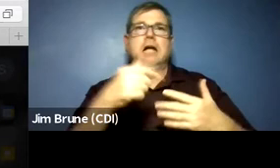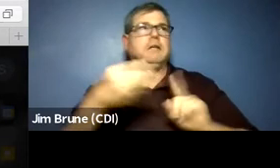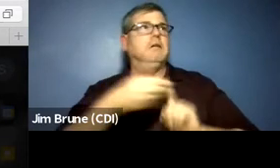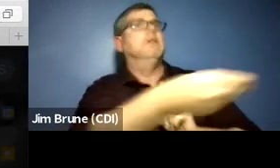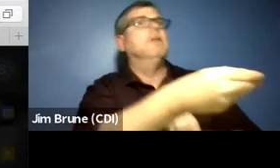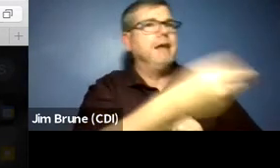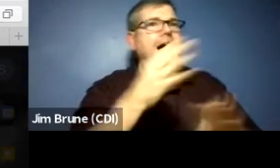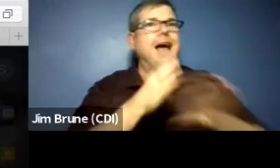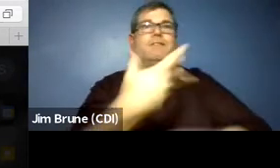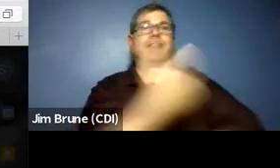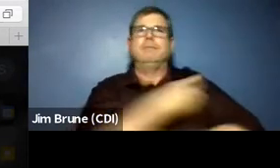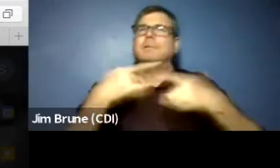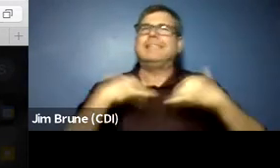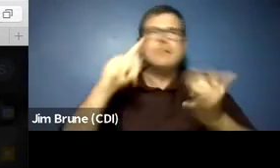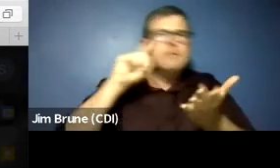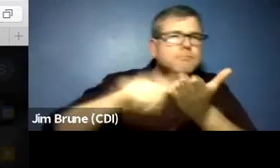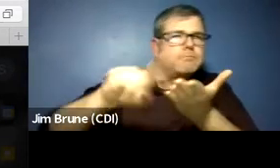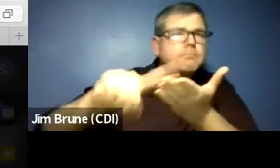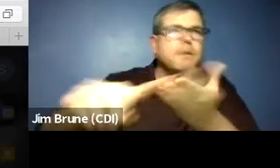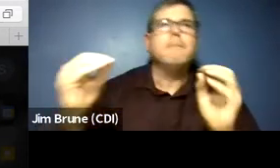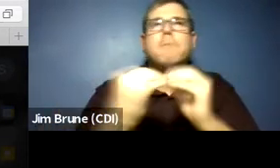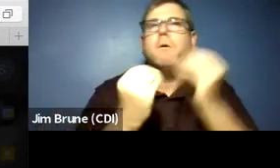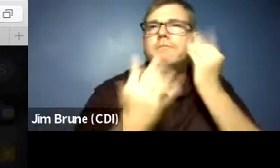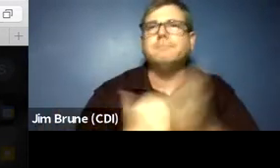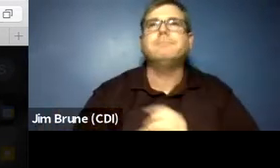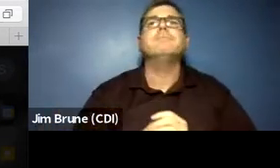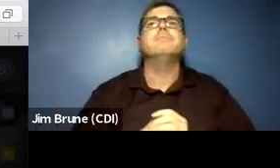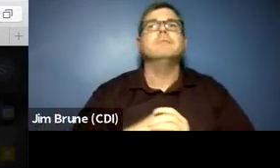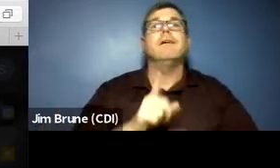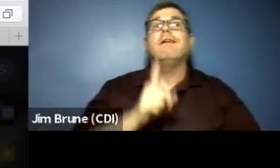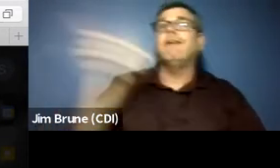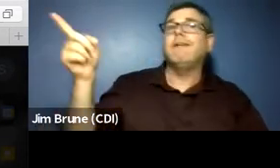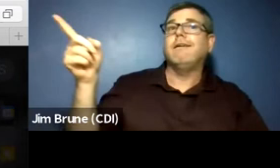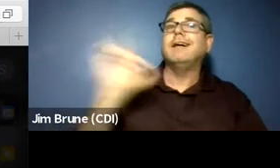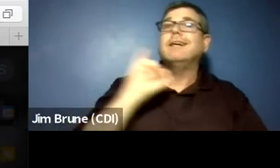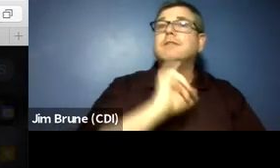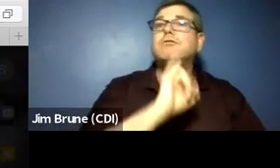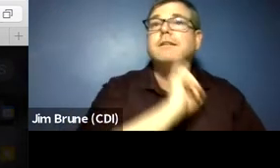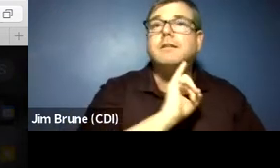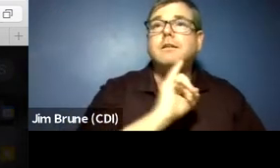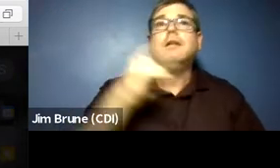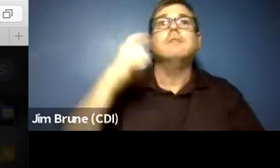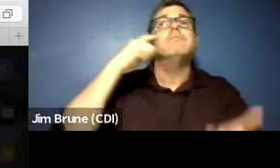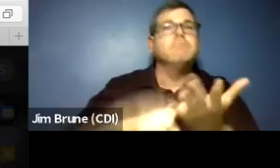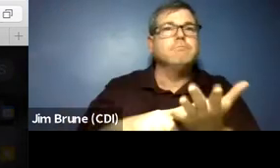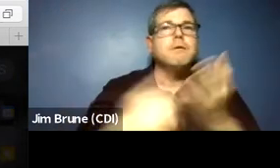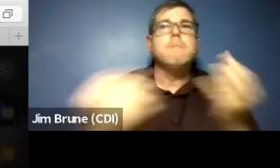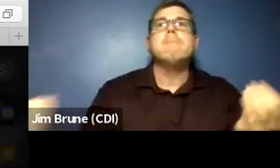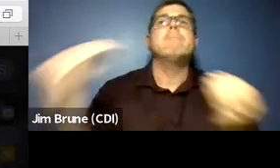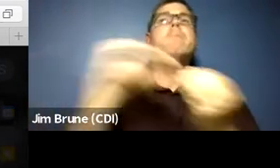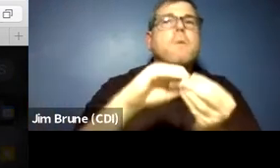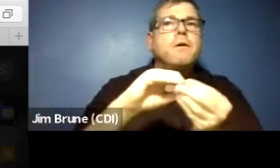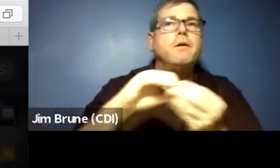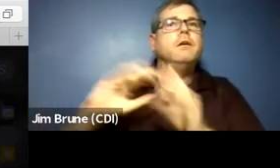in Israel, there's actually been a lot more of their population, the percentage of their population who's been